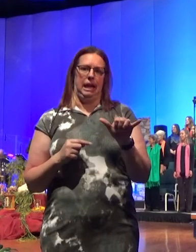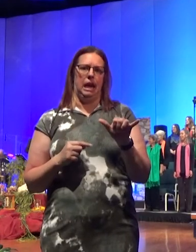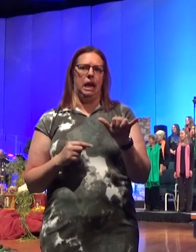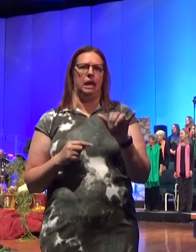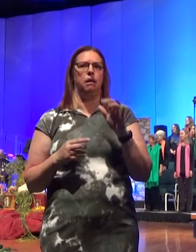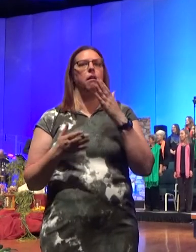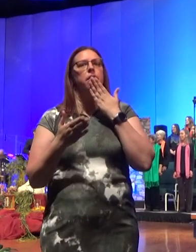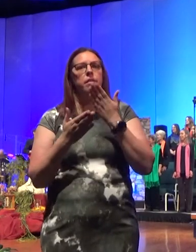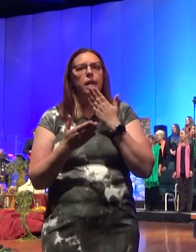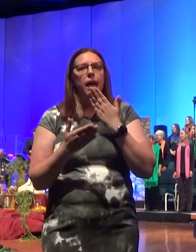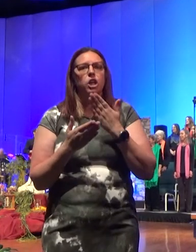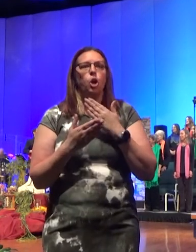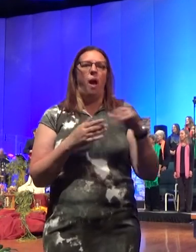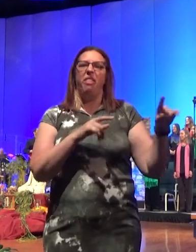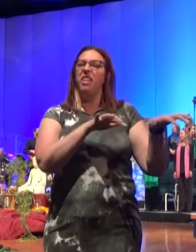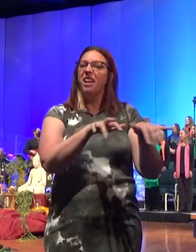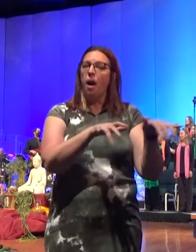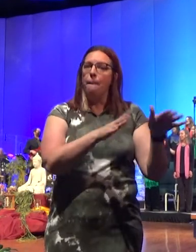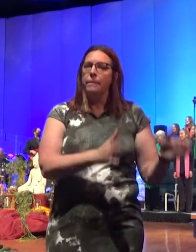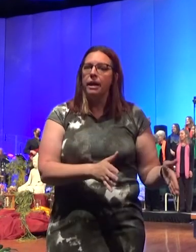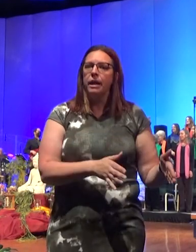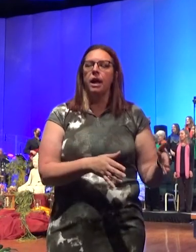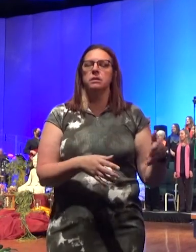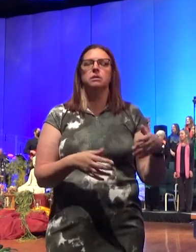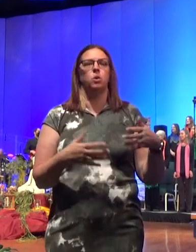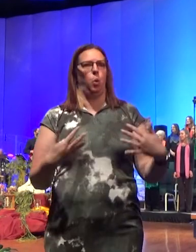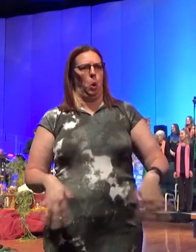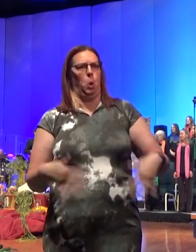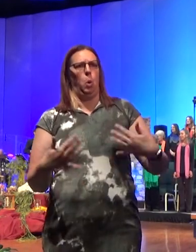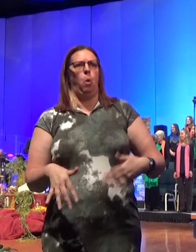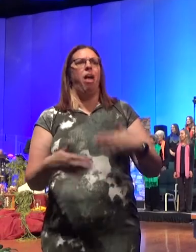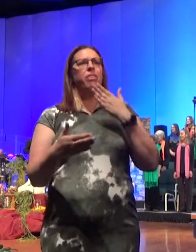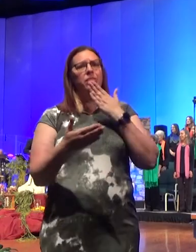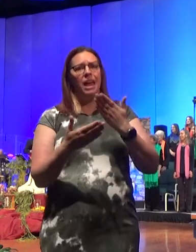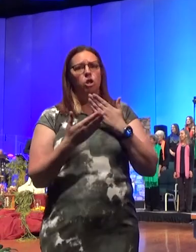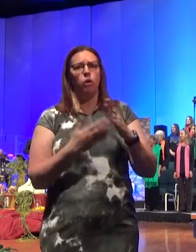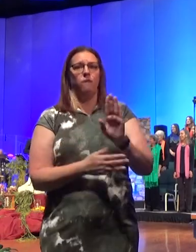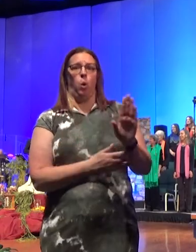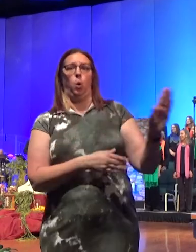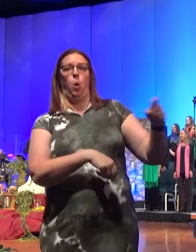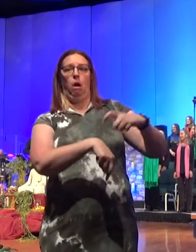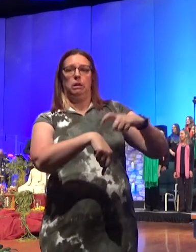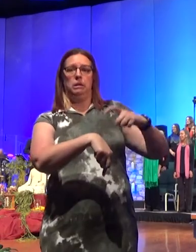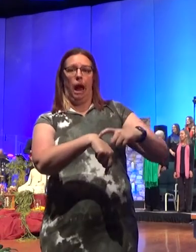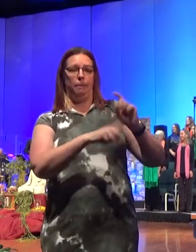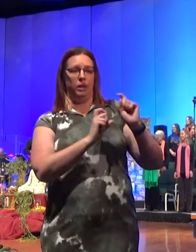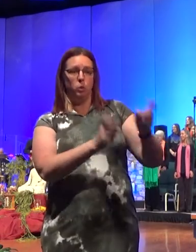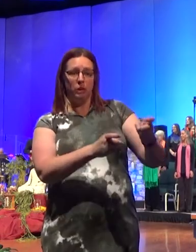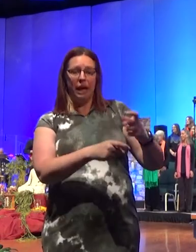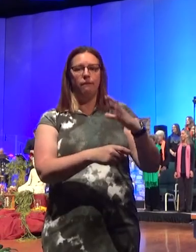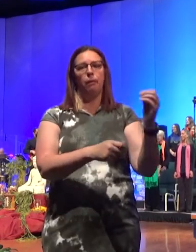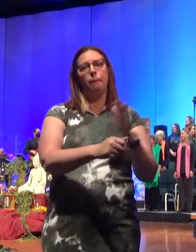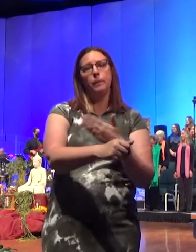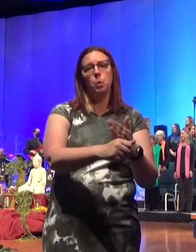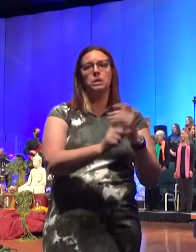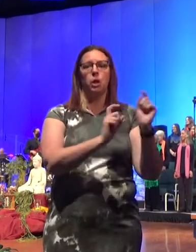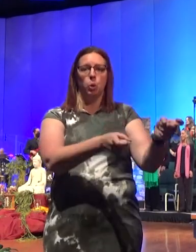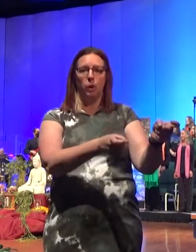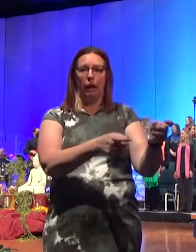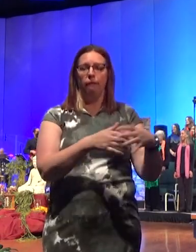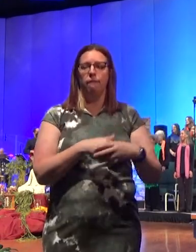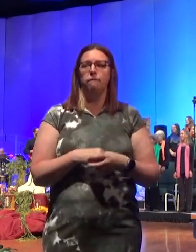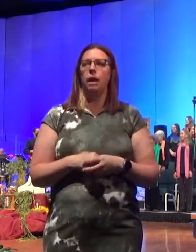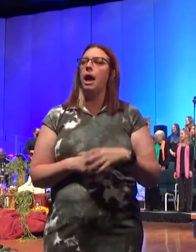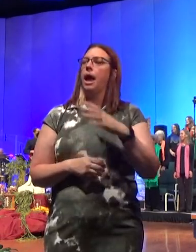the accompanist for the choir. Thank you all for the time that you give and for the music that you give. And I want to also acknowledge